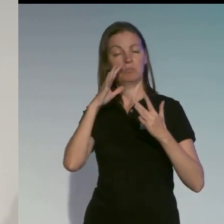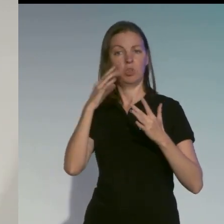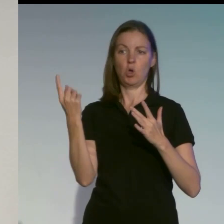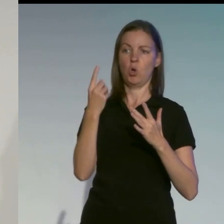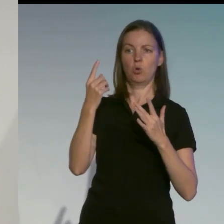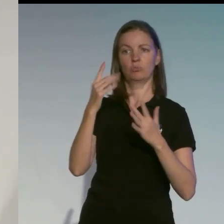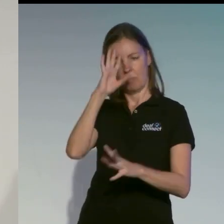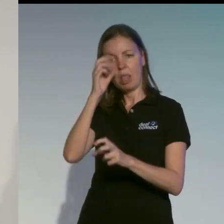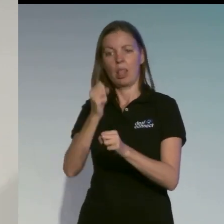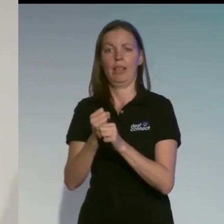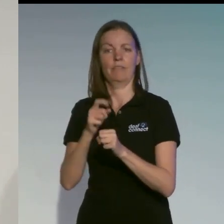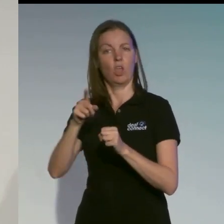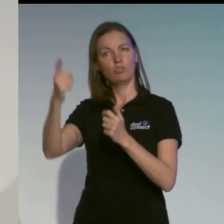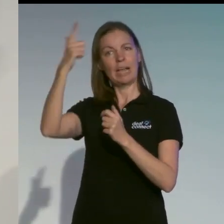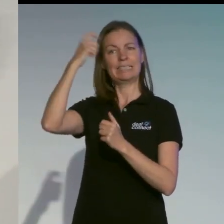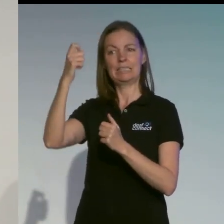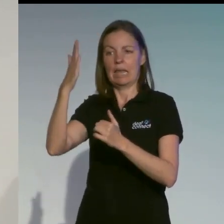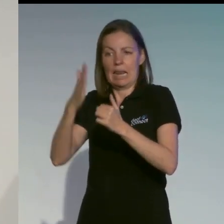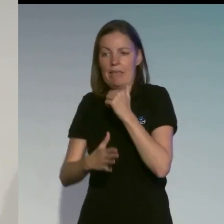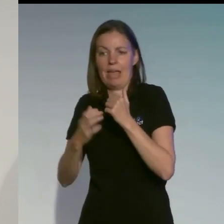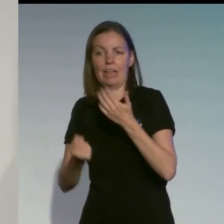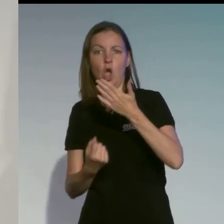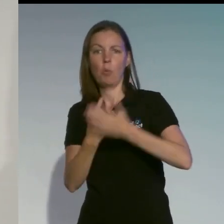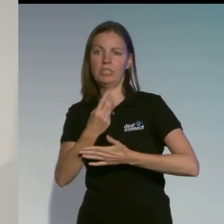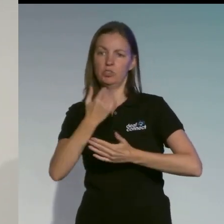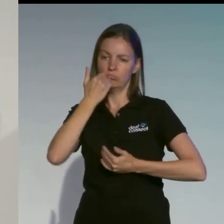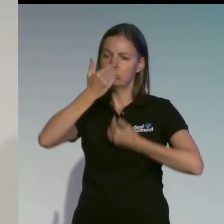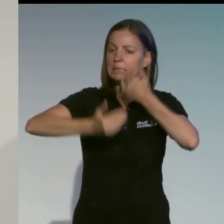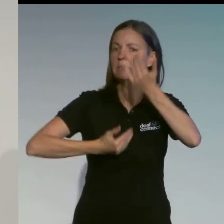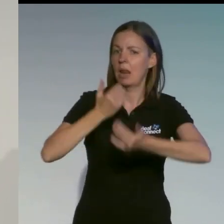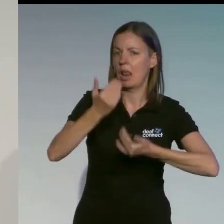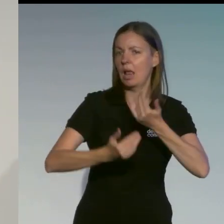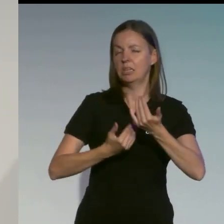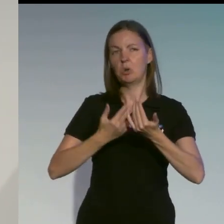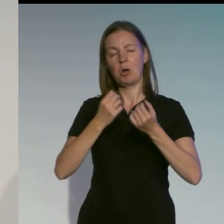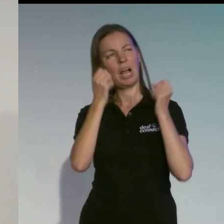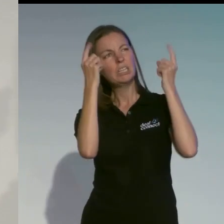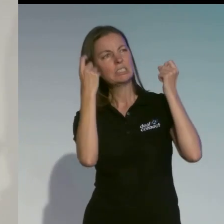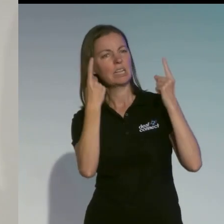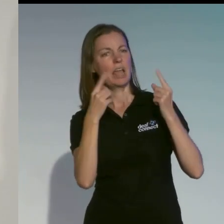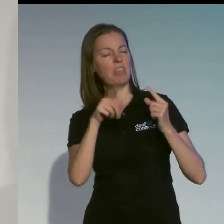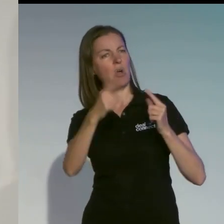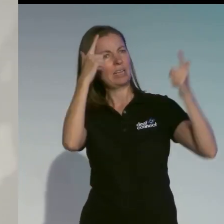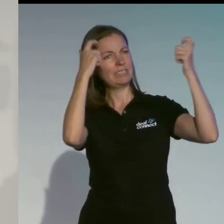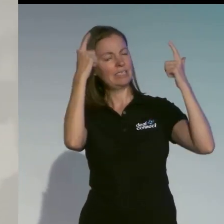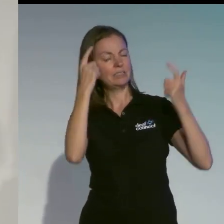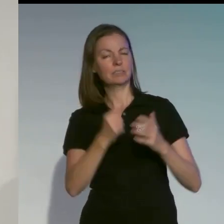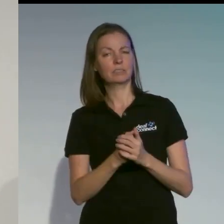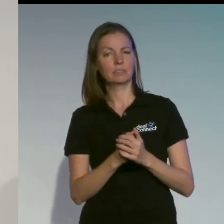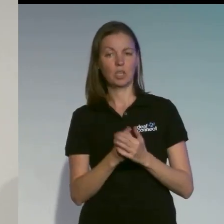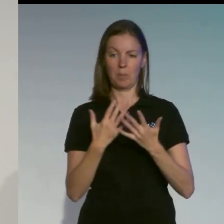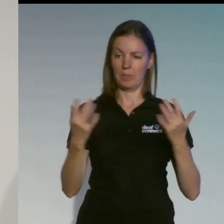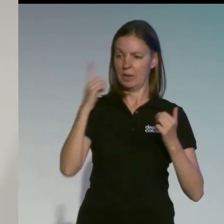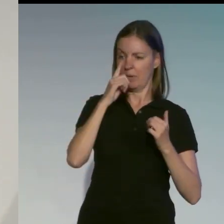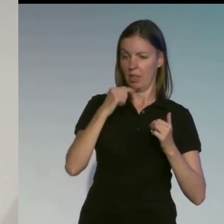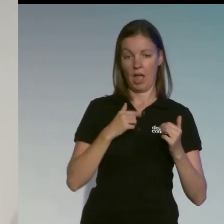have had a chance in a rational forum to actually articulate these things. So folks that I have connected